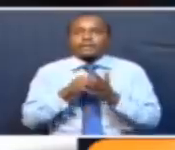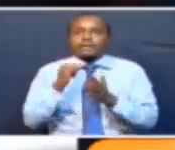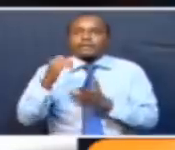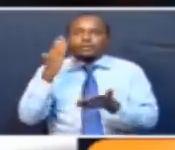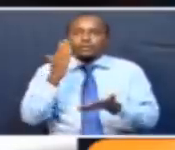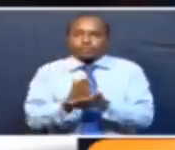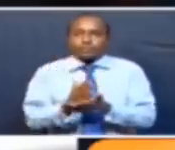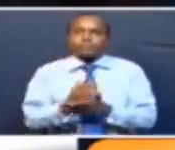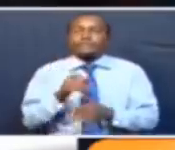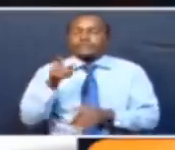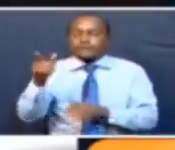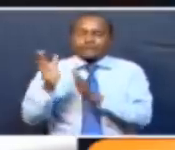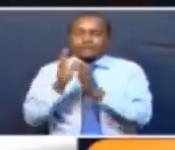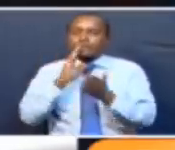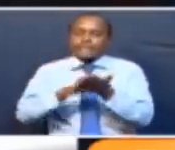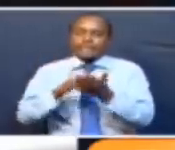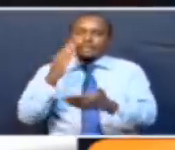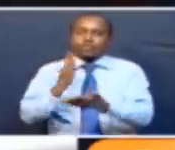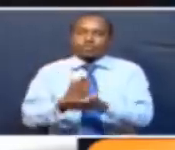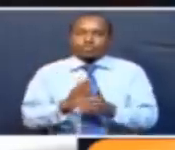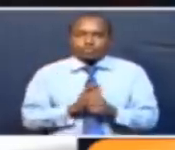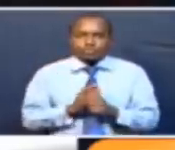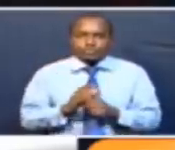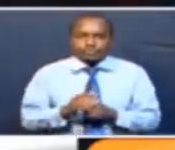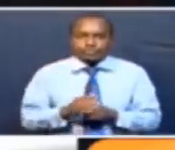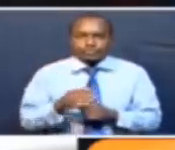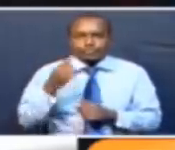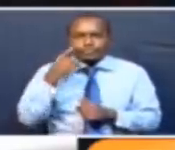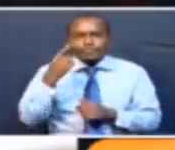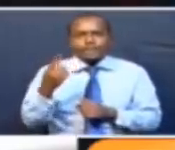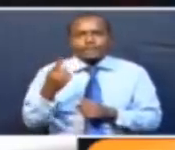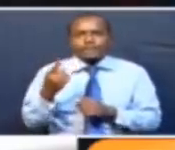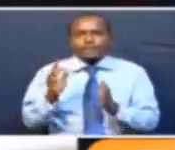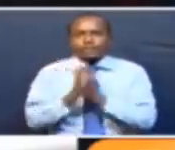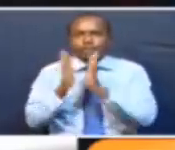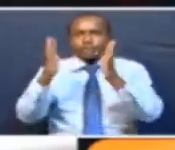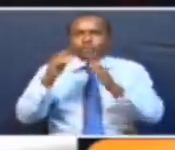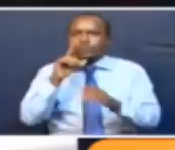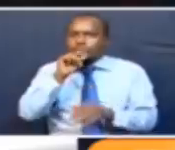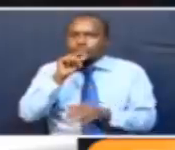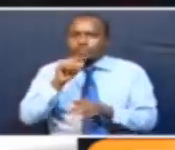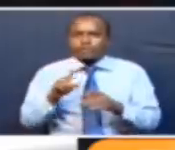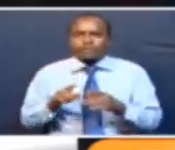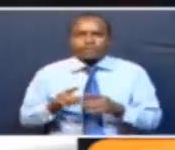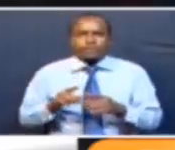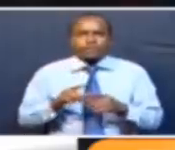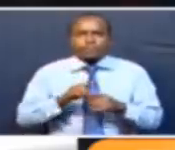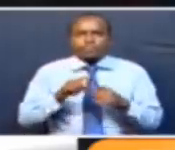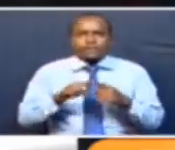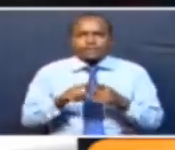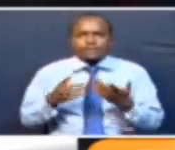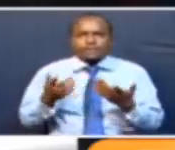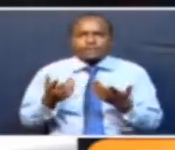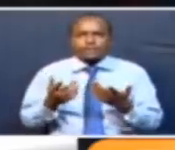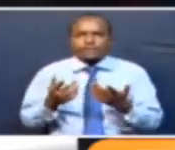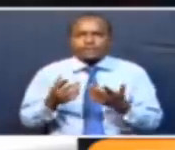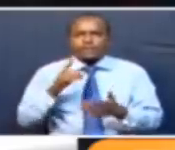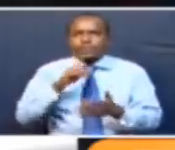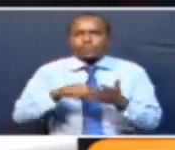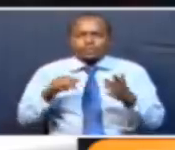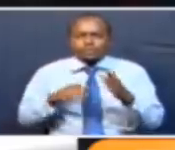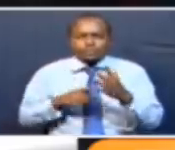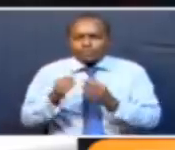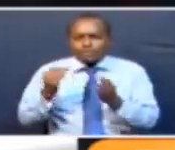is true. And when you saw this, I see your congratulatory tweet. But when you heard this news, Nelson, what went through your mind?